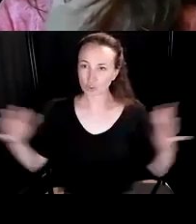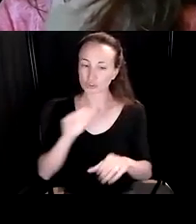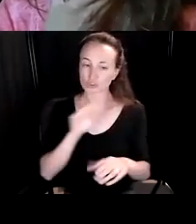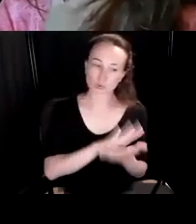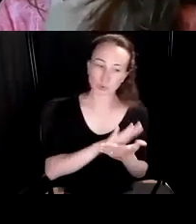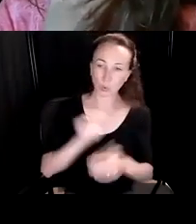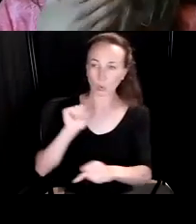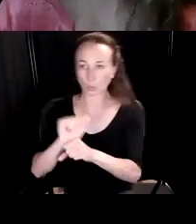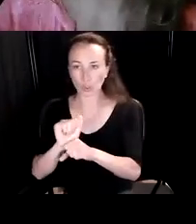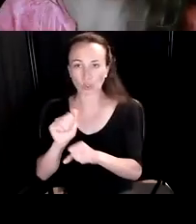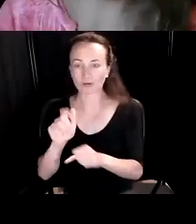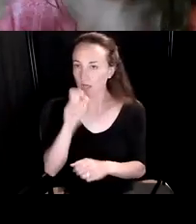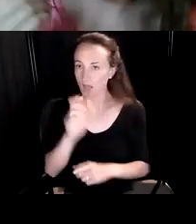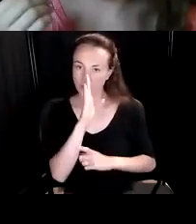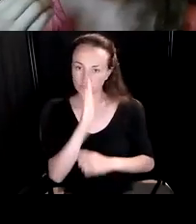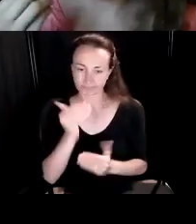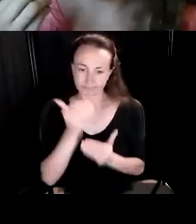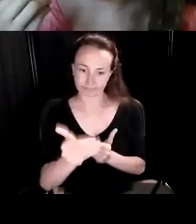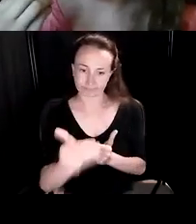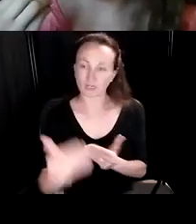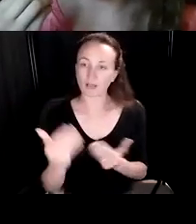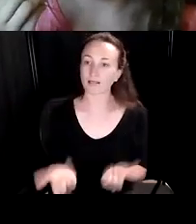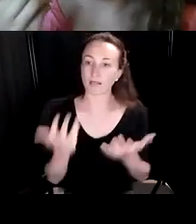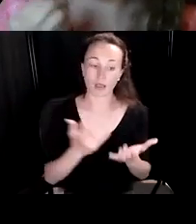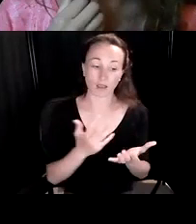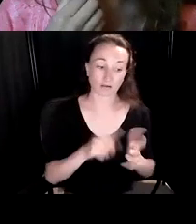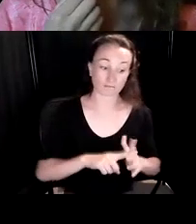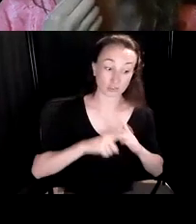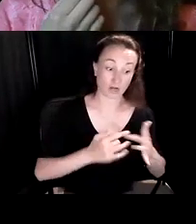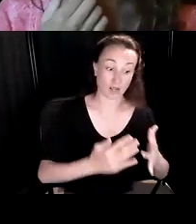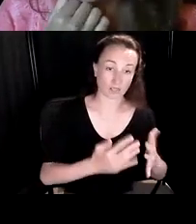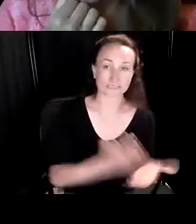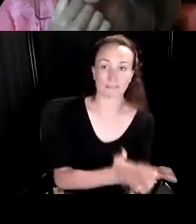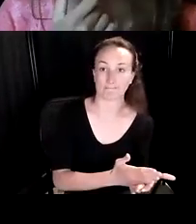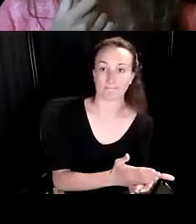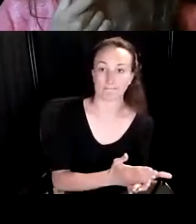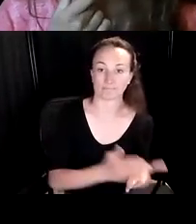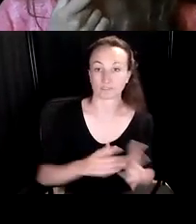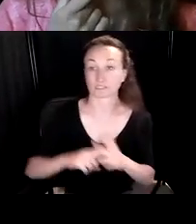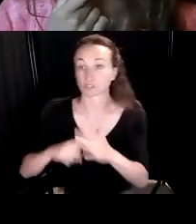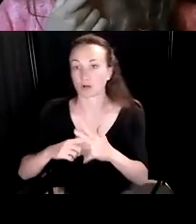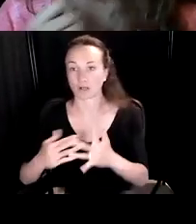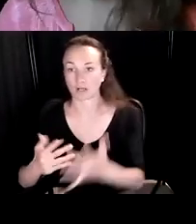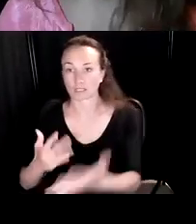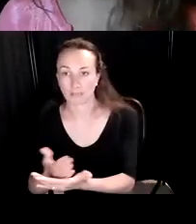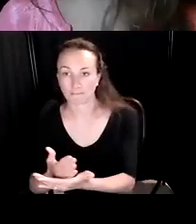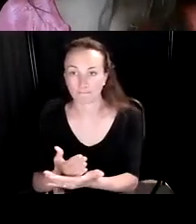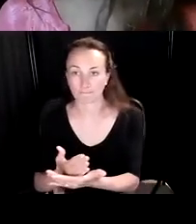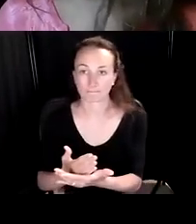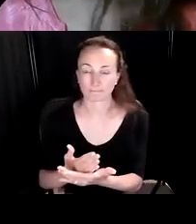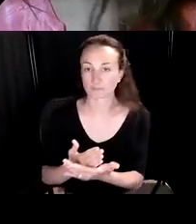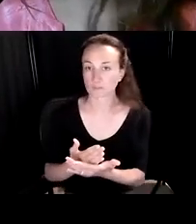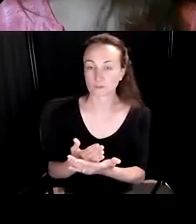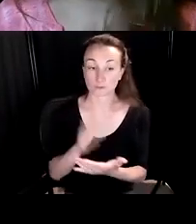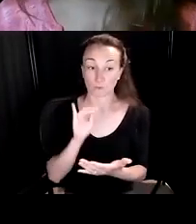starts and stops, and the amount of starts and stops that they experienced during the pandemic, it remains to be seen if they're able to recover from